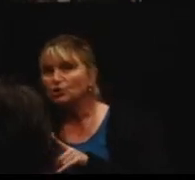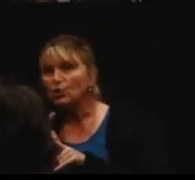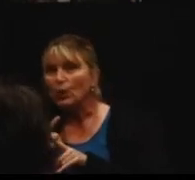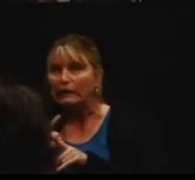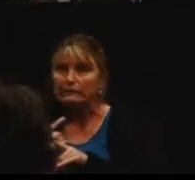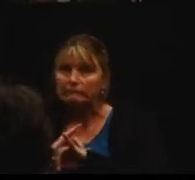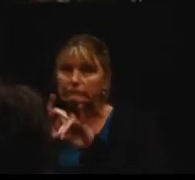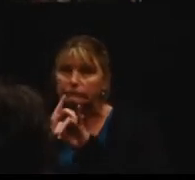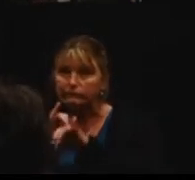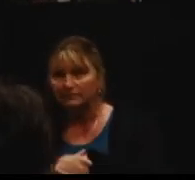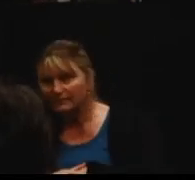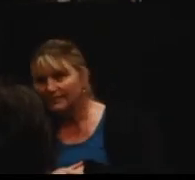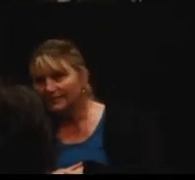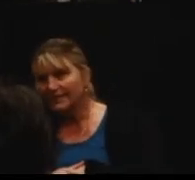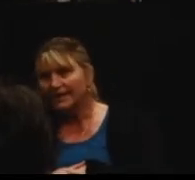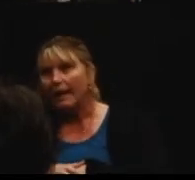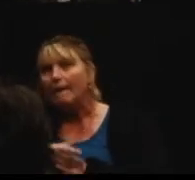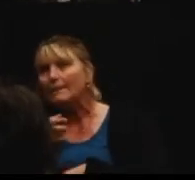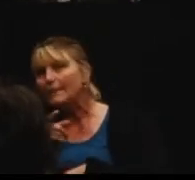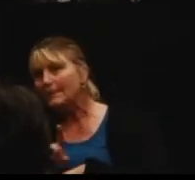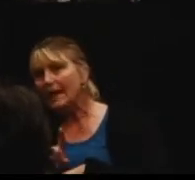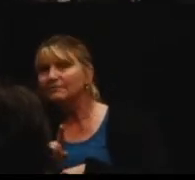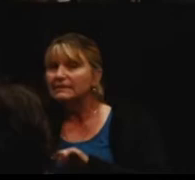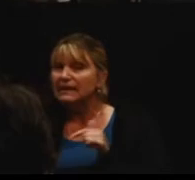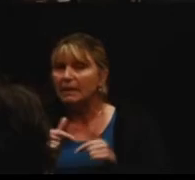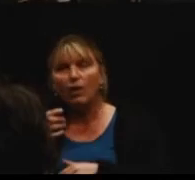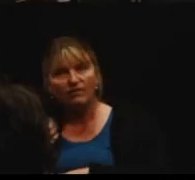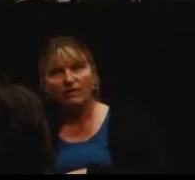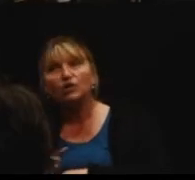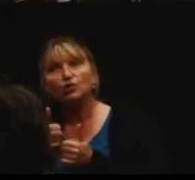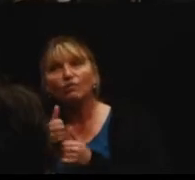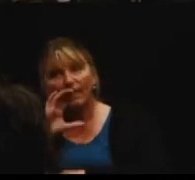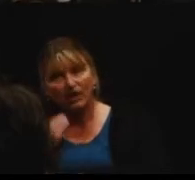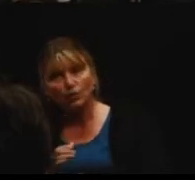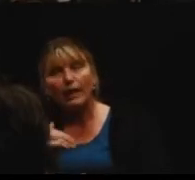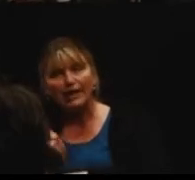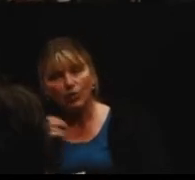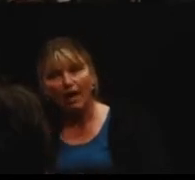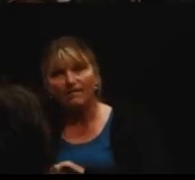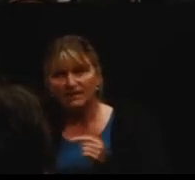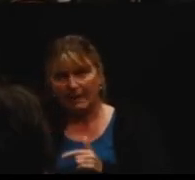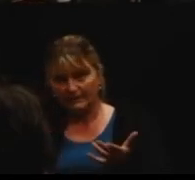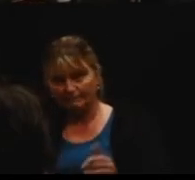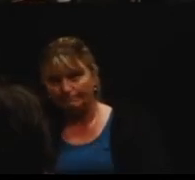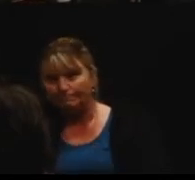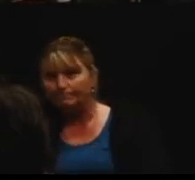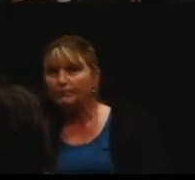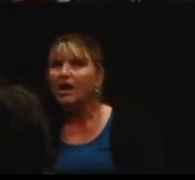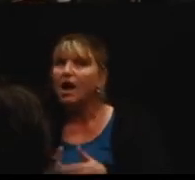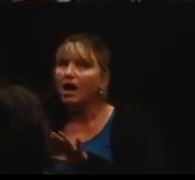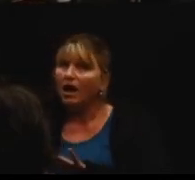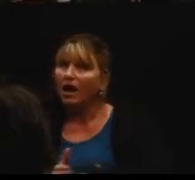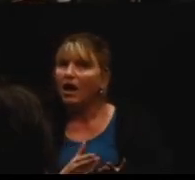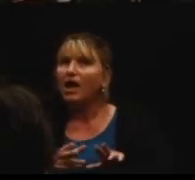it's a debate that has to be had, and I think it's something that's good for the country that we do have it. In terms of just the